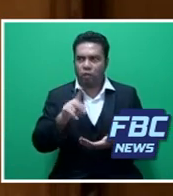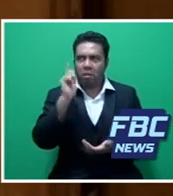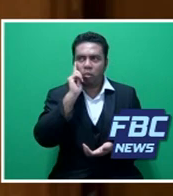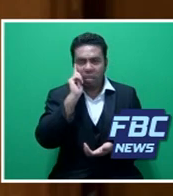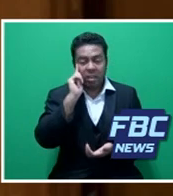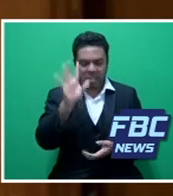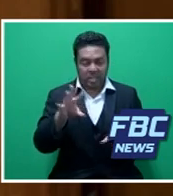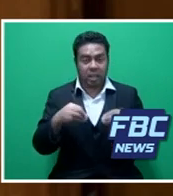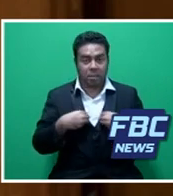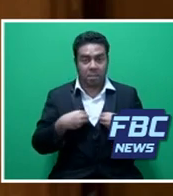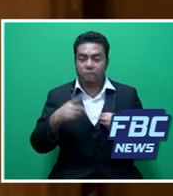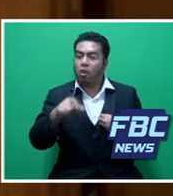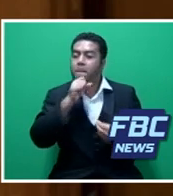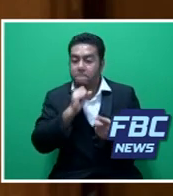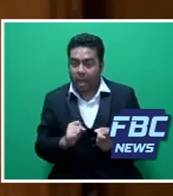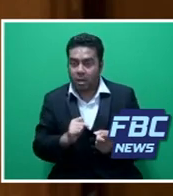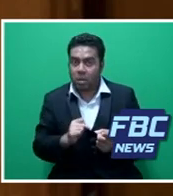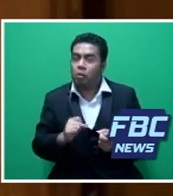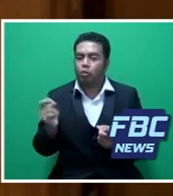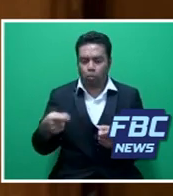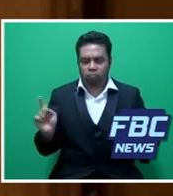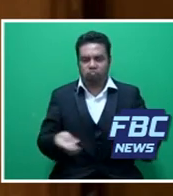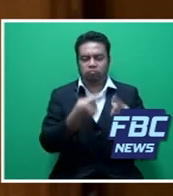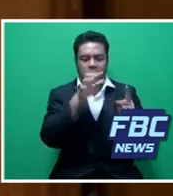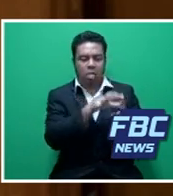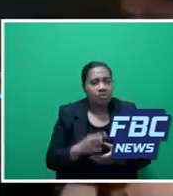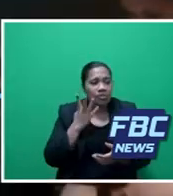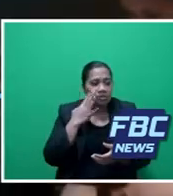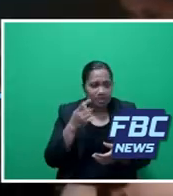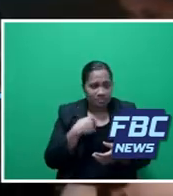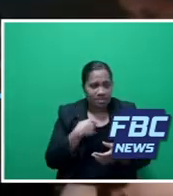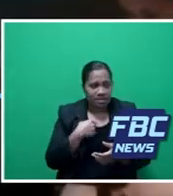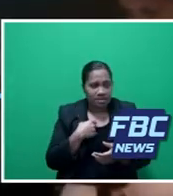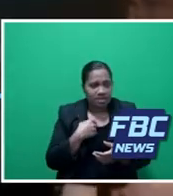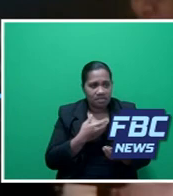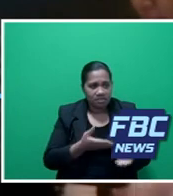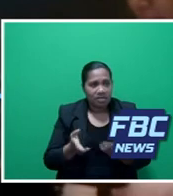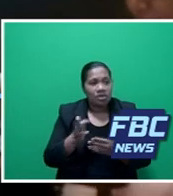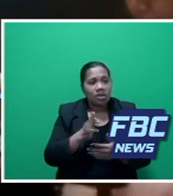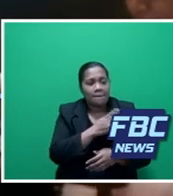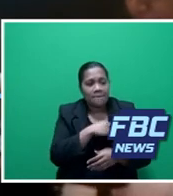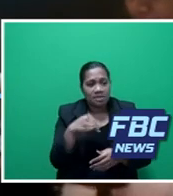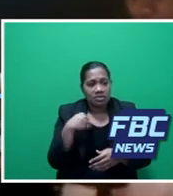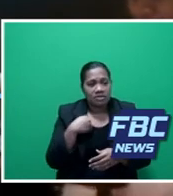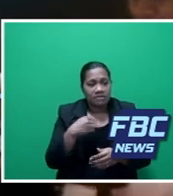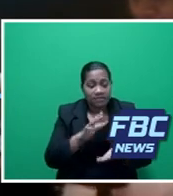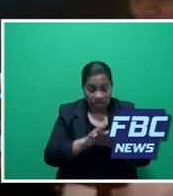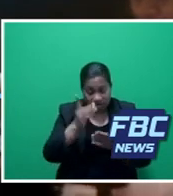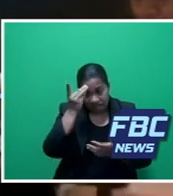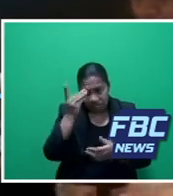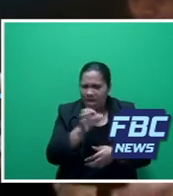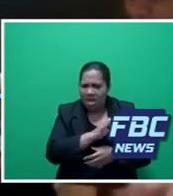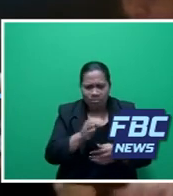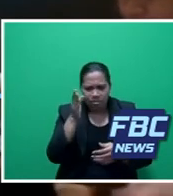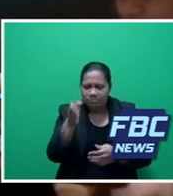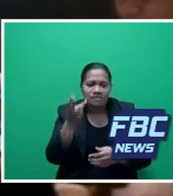is acceptable for a man to disrespect and insult any woman. I don't refer to Rosie Akbar as a woman.